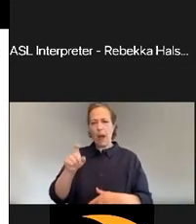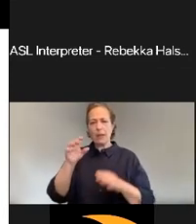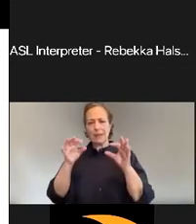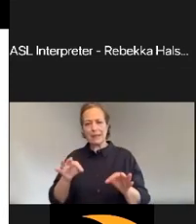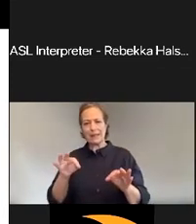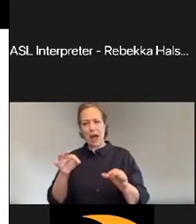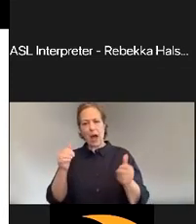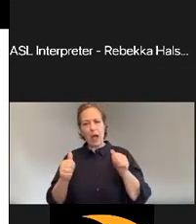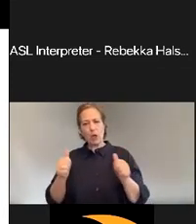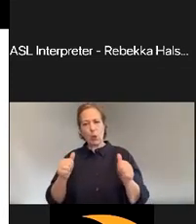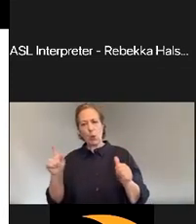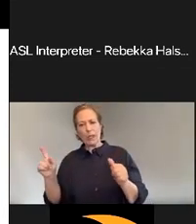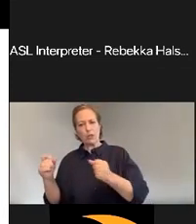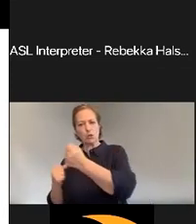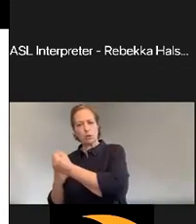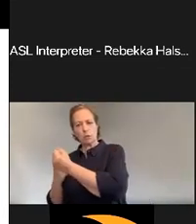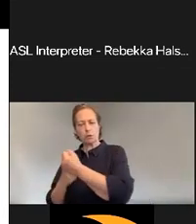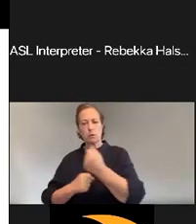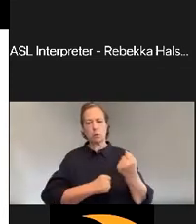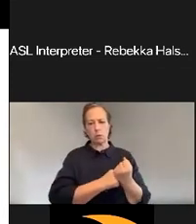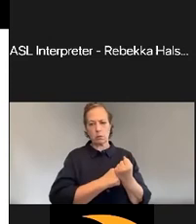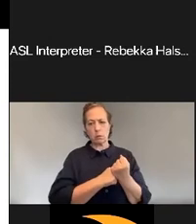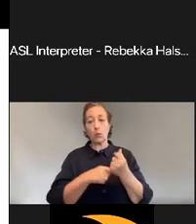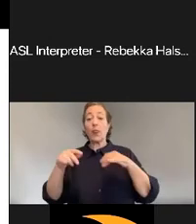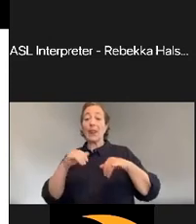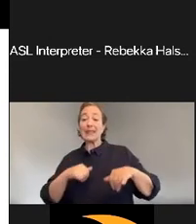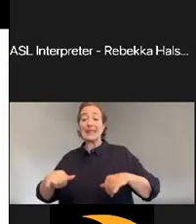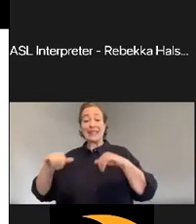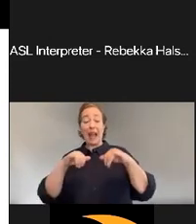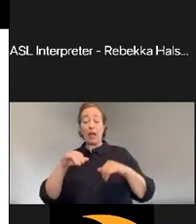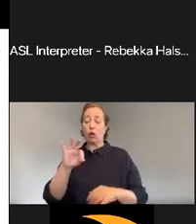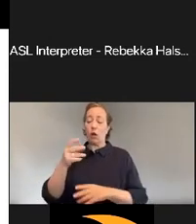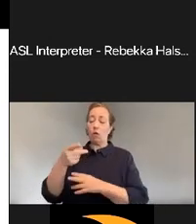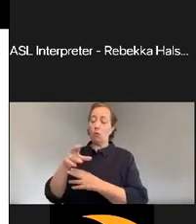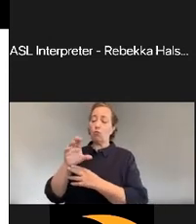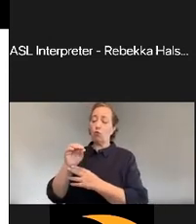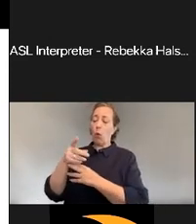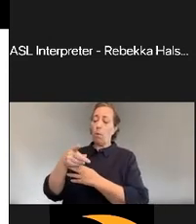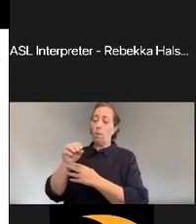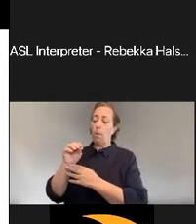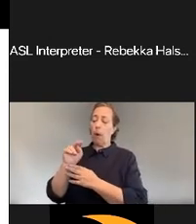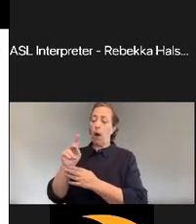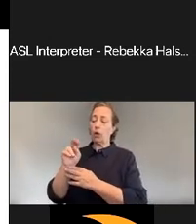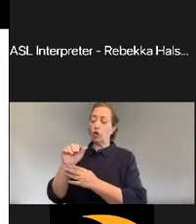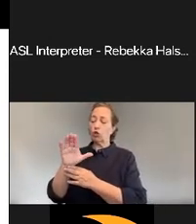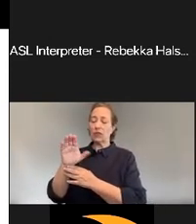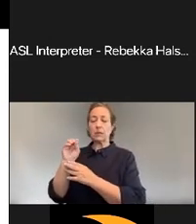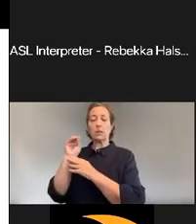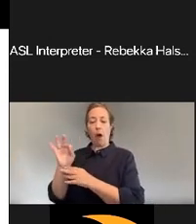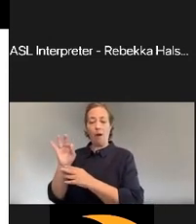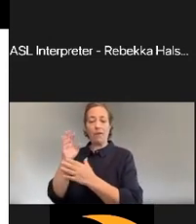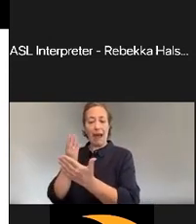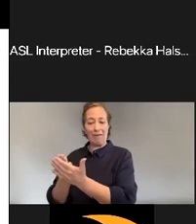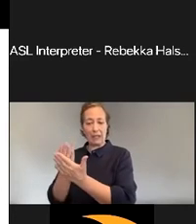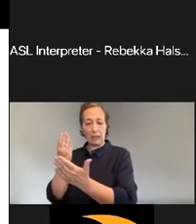discrimination by the standard that is referred to as the preponderance of the evidence standard in the law. And the other thing